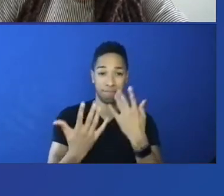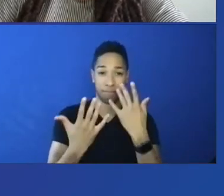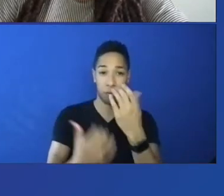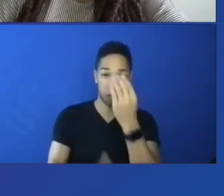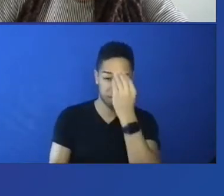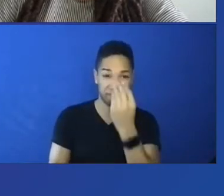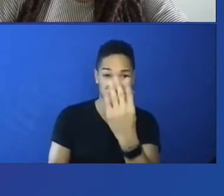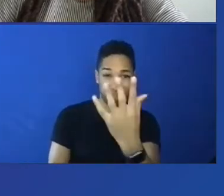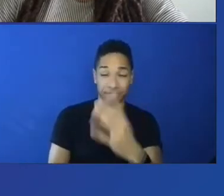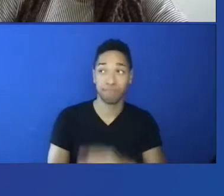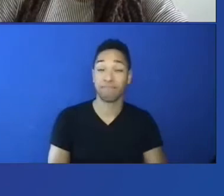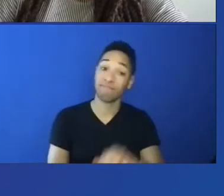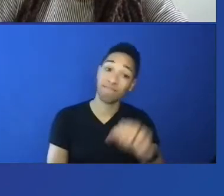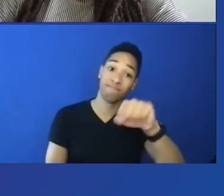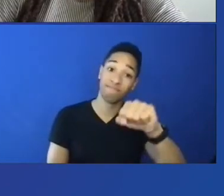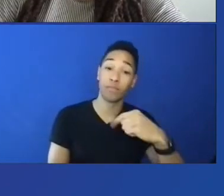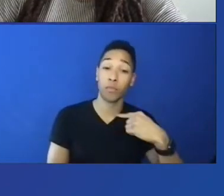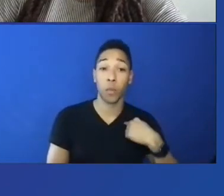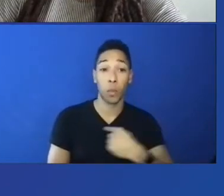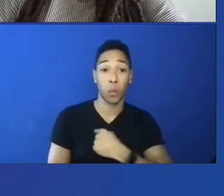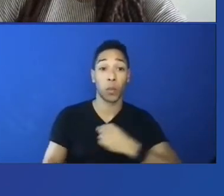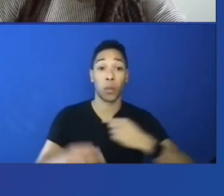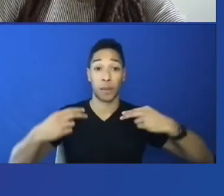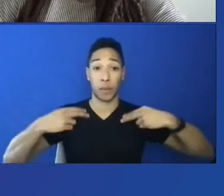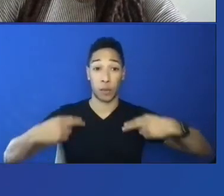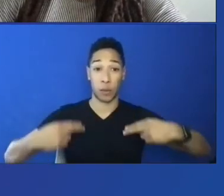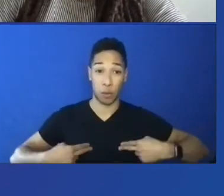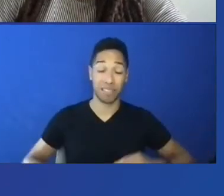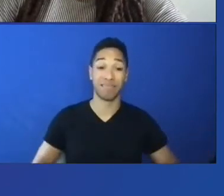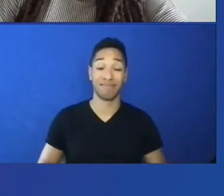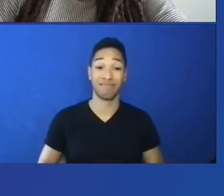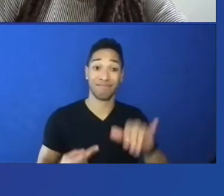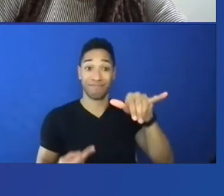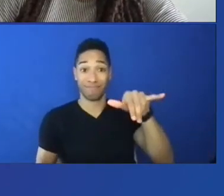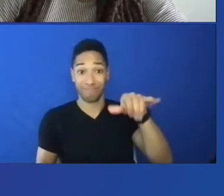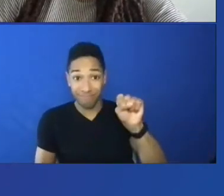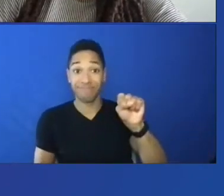yeah, we're humans. And yes, we are